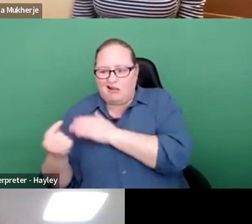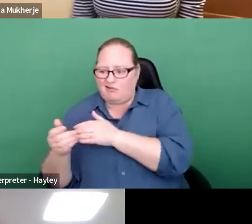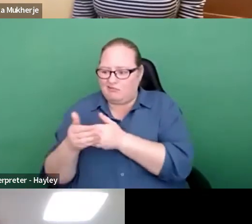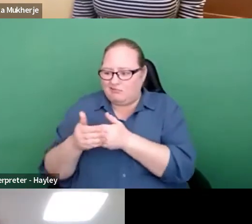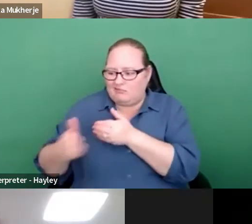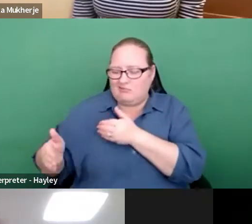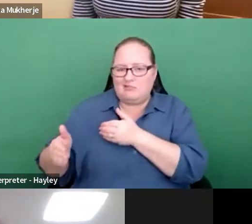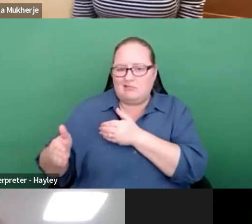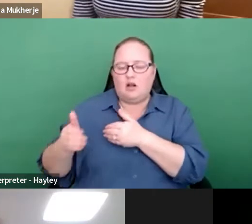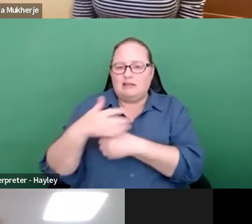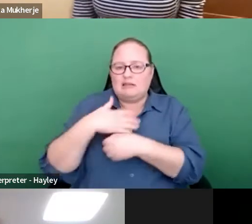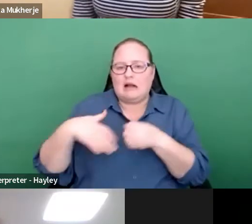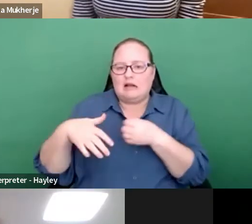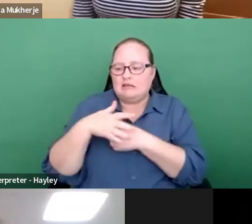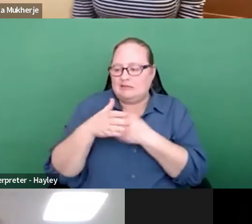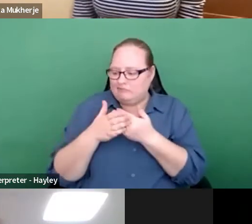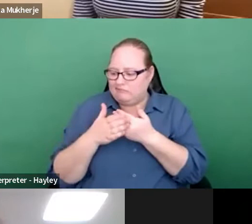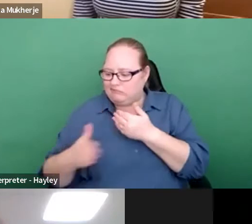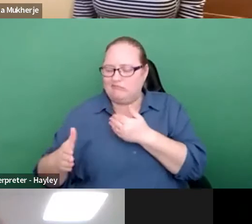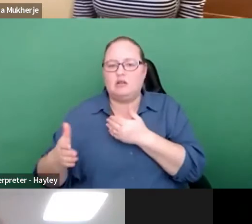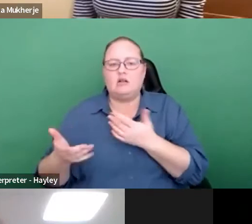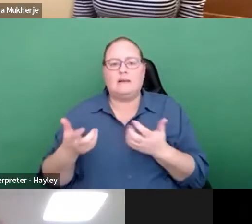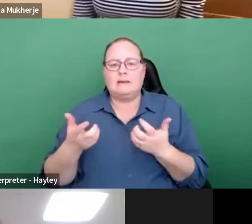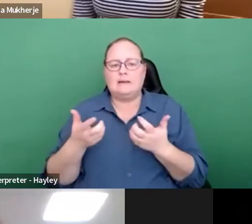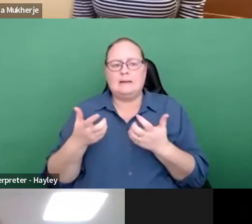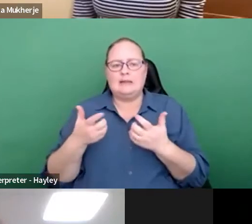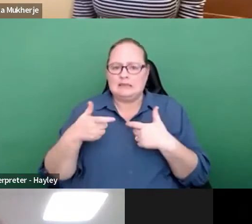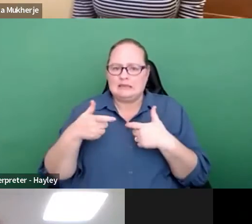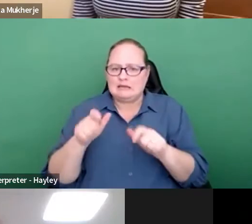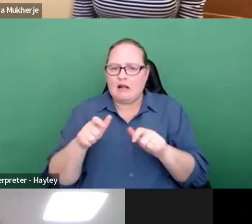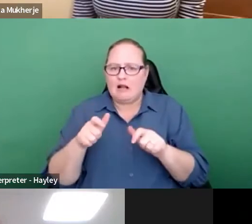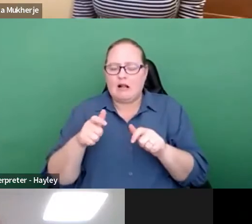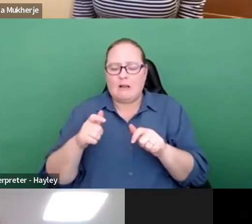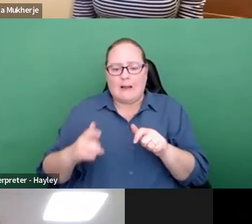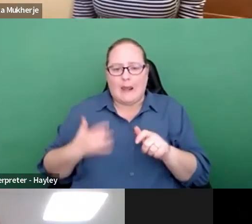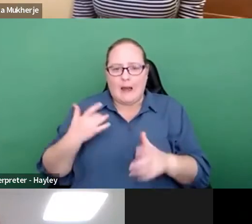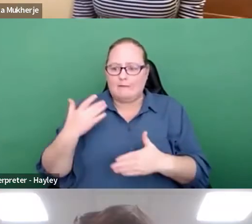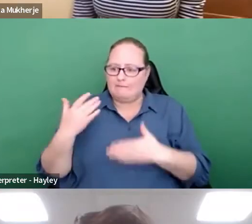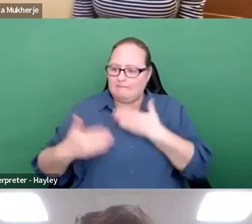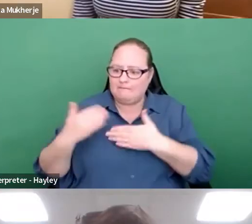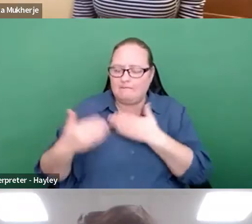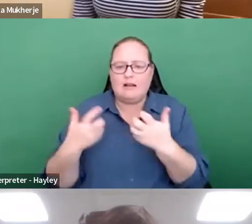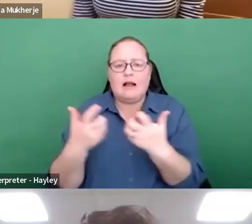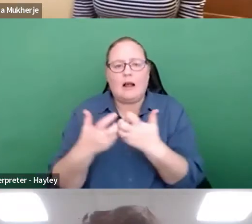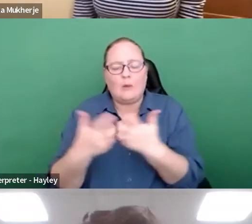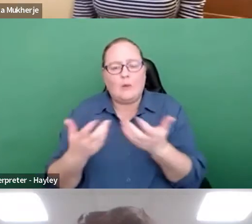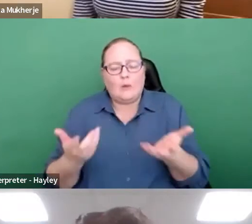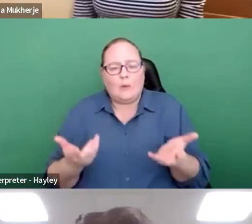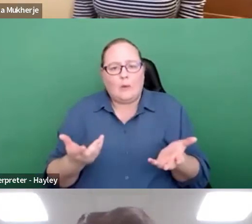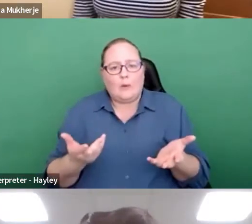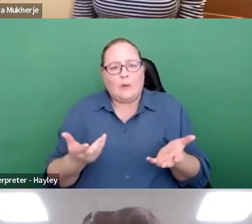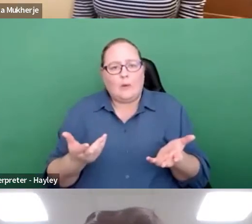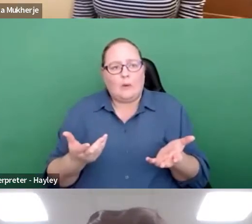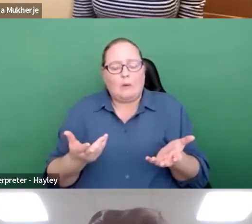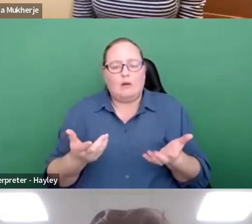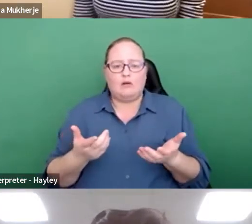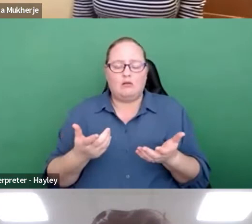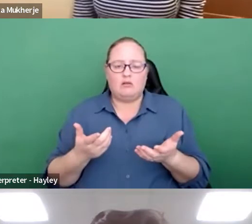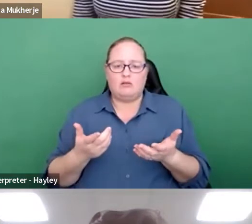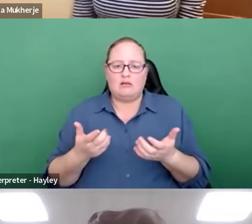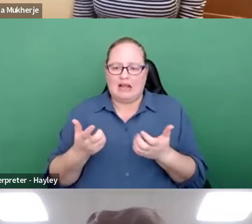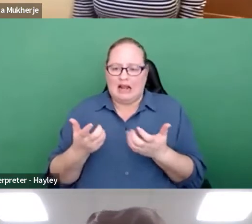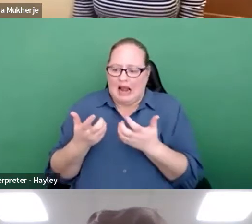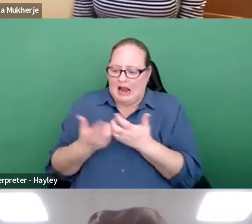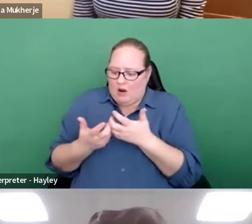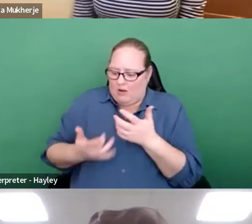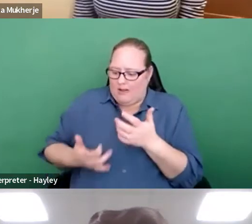exclusion from various parts of society, how do you still make a life, and how do you possibly even make a slightly better life than what you